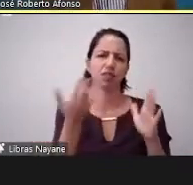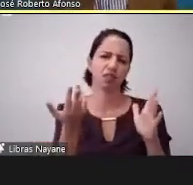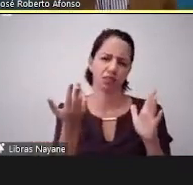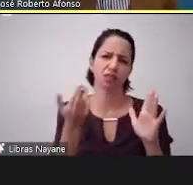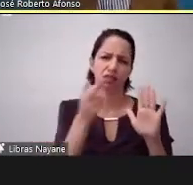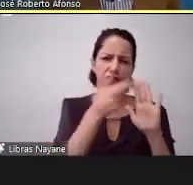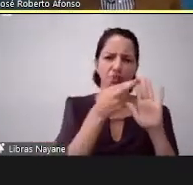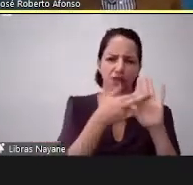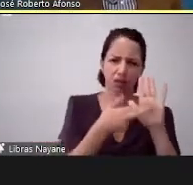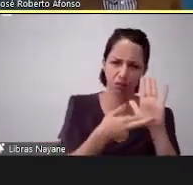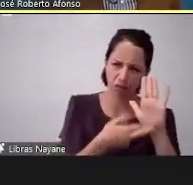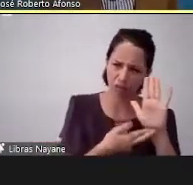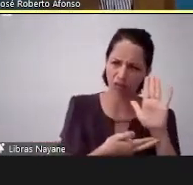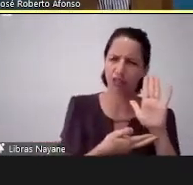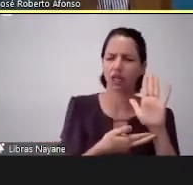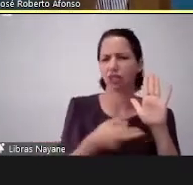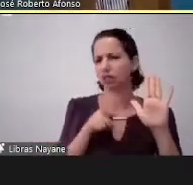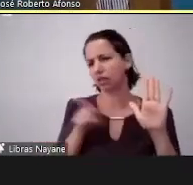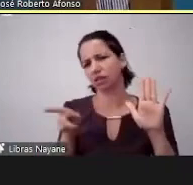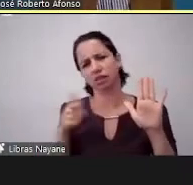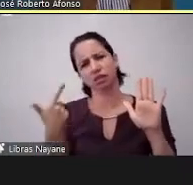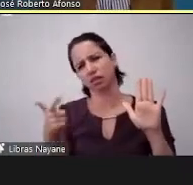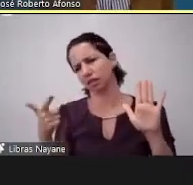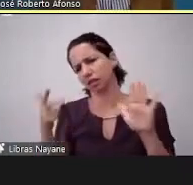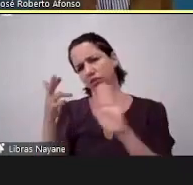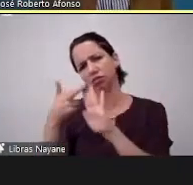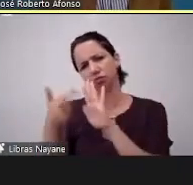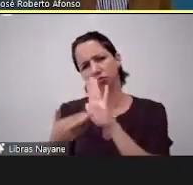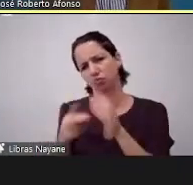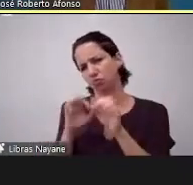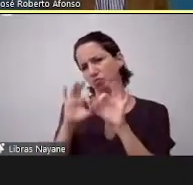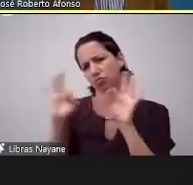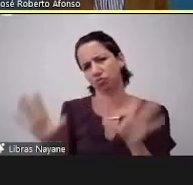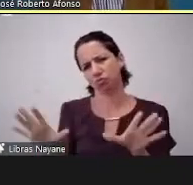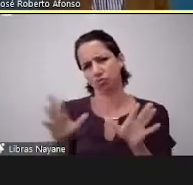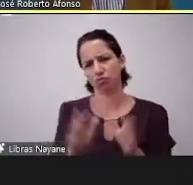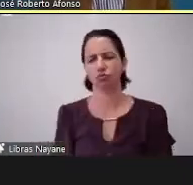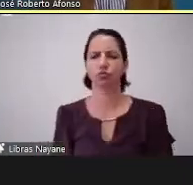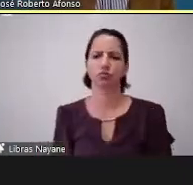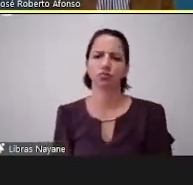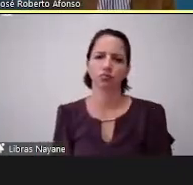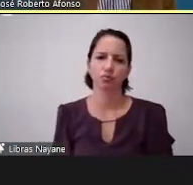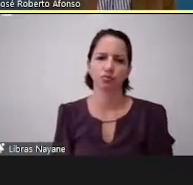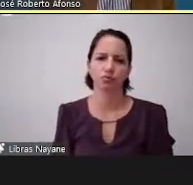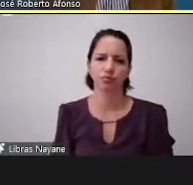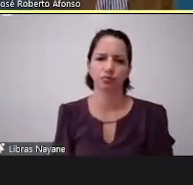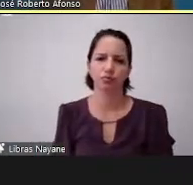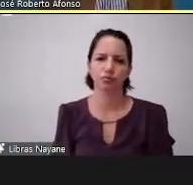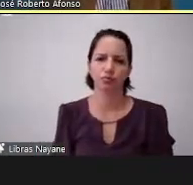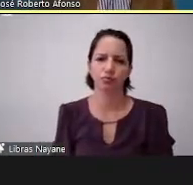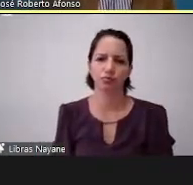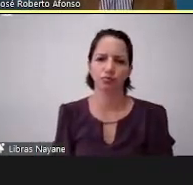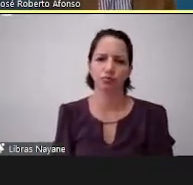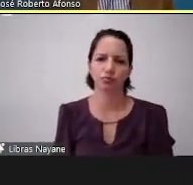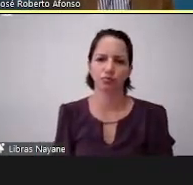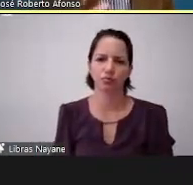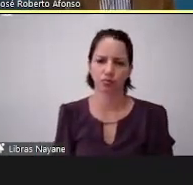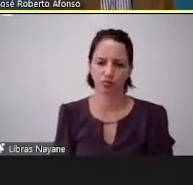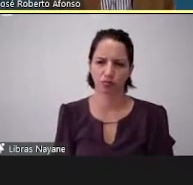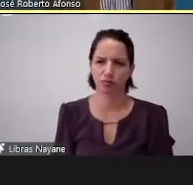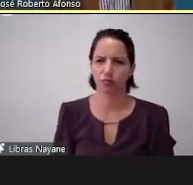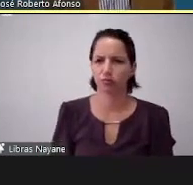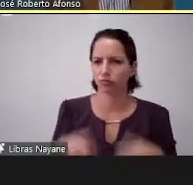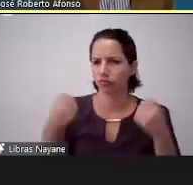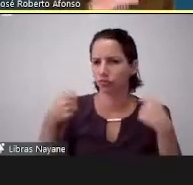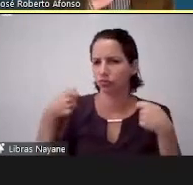income. And the characteristic of the freelancer is that they do jobs and projects every now and again.